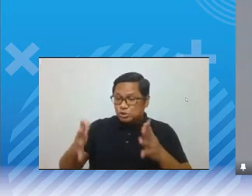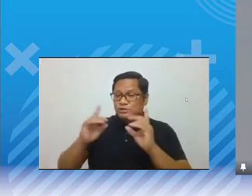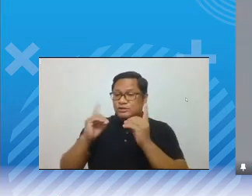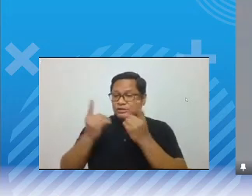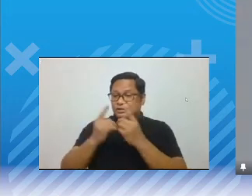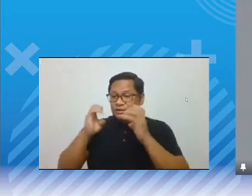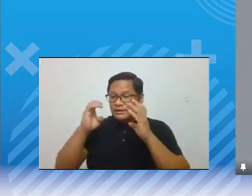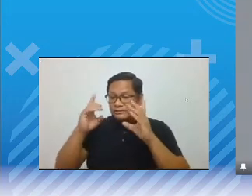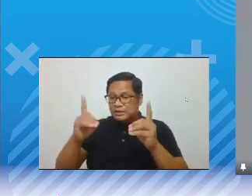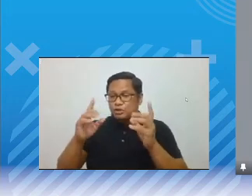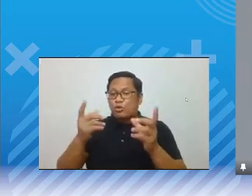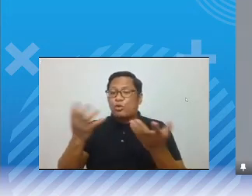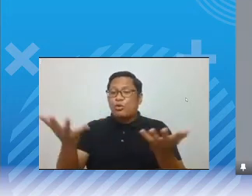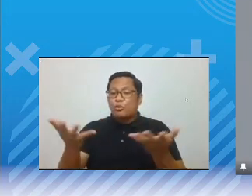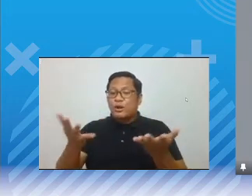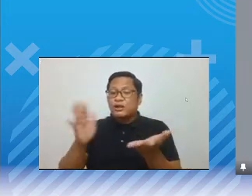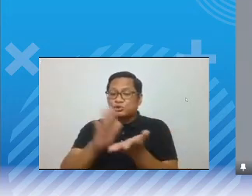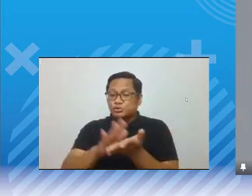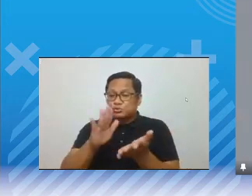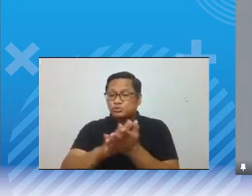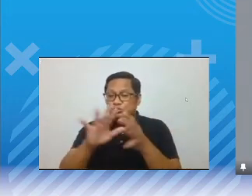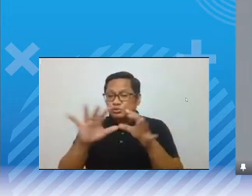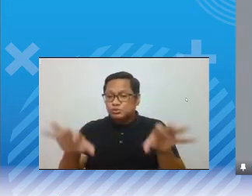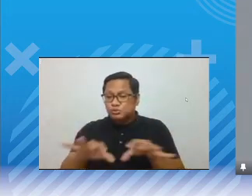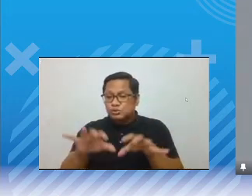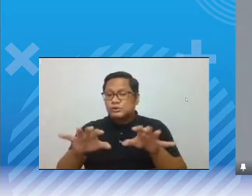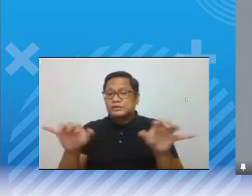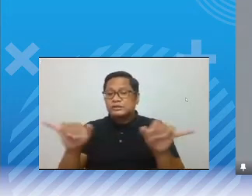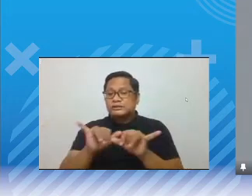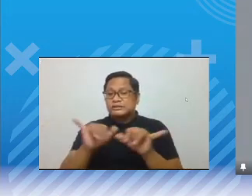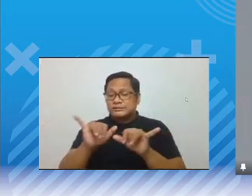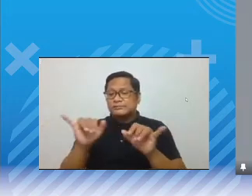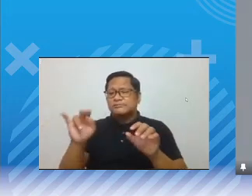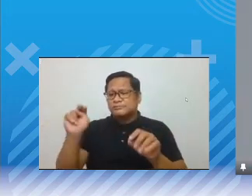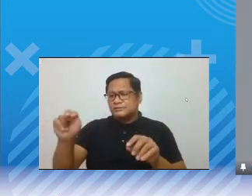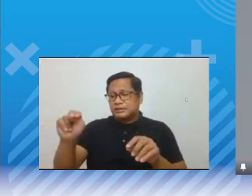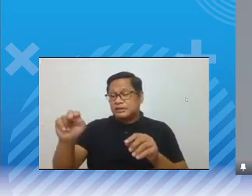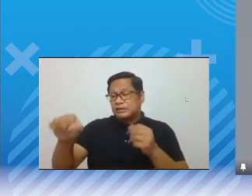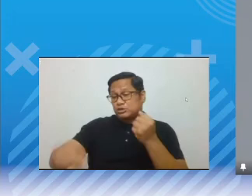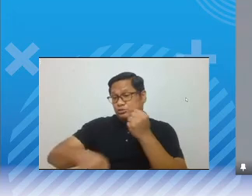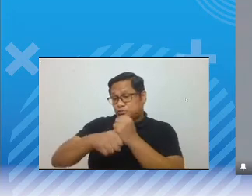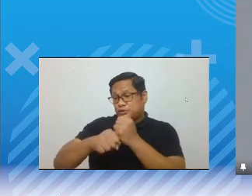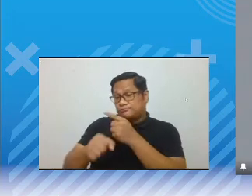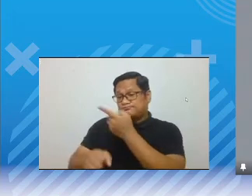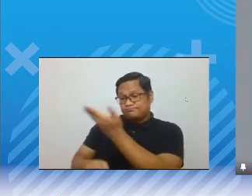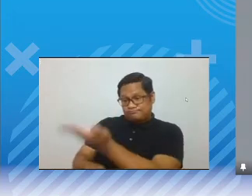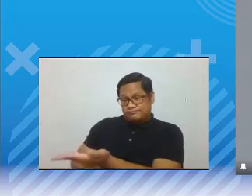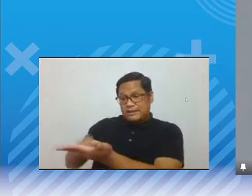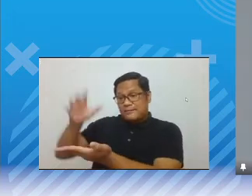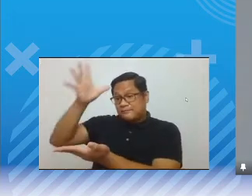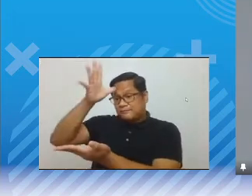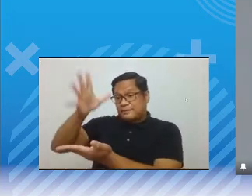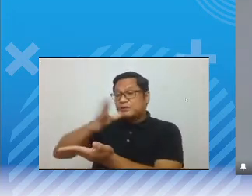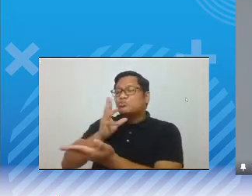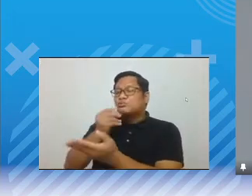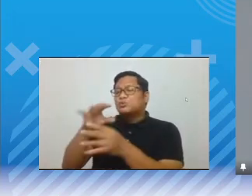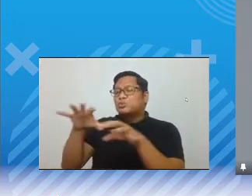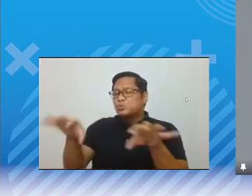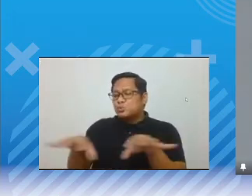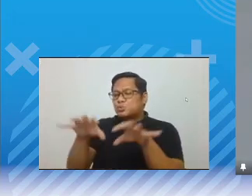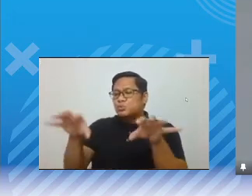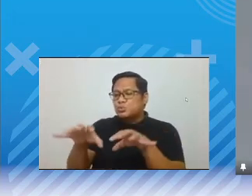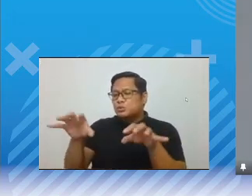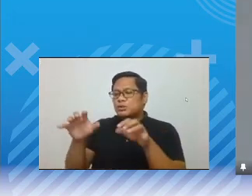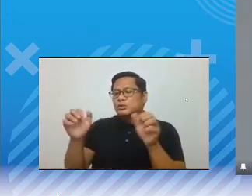school where they work, but also we need the support from parents, because they're the ones who work with their kids right now. And we also